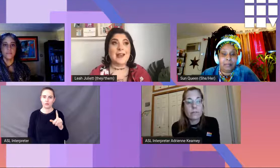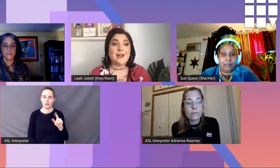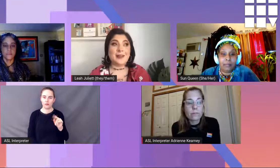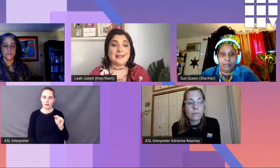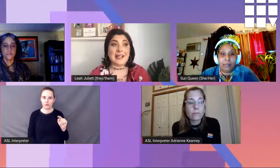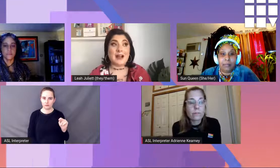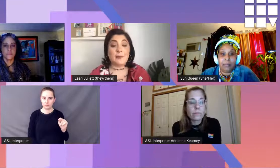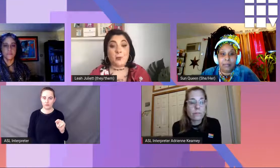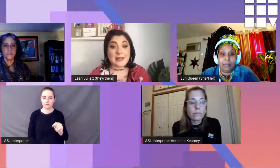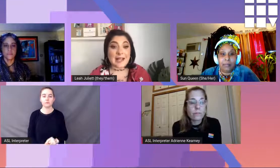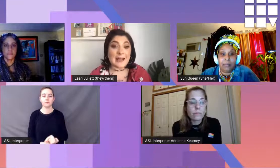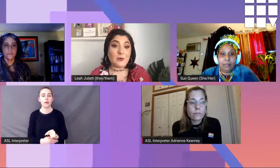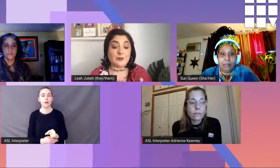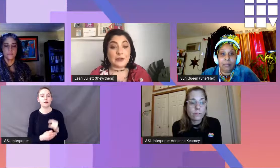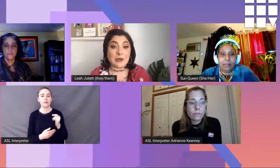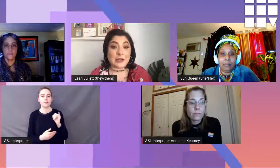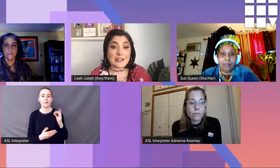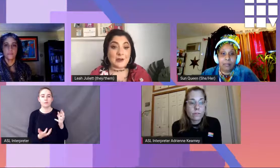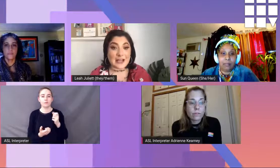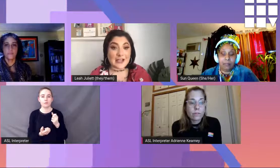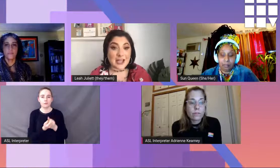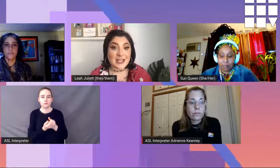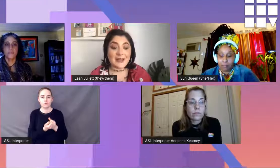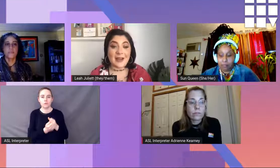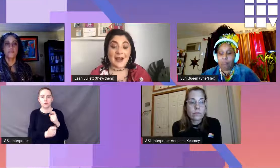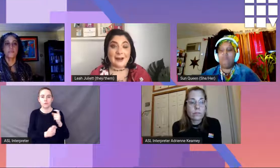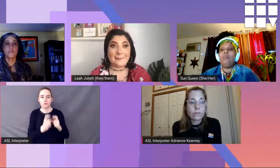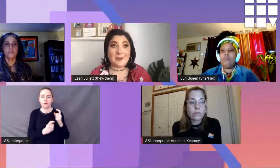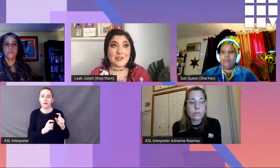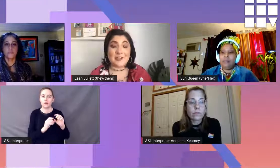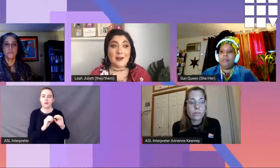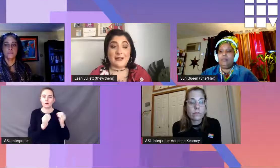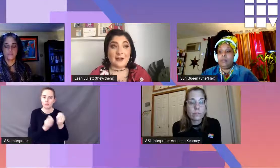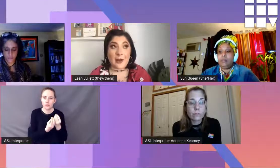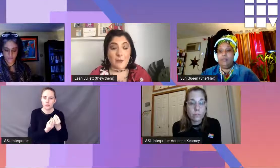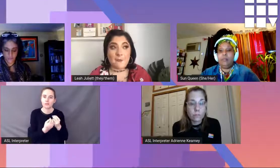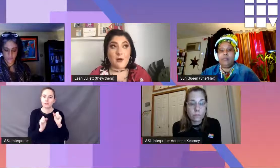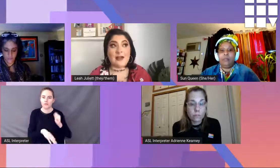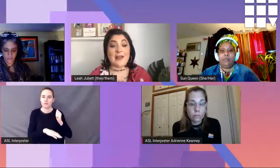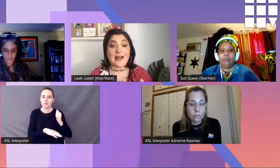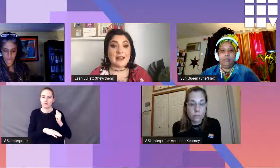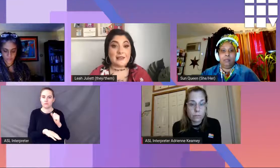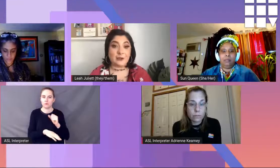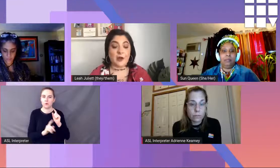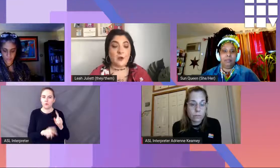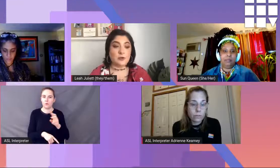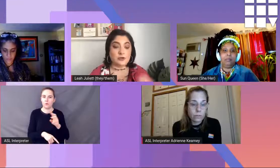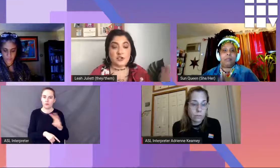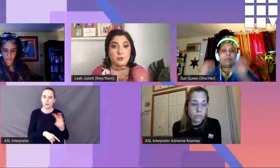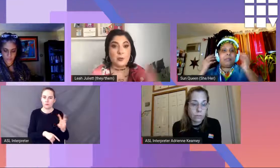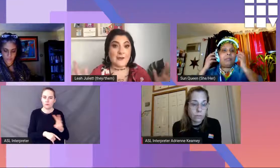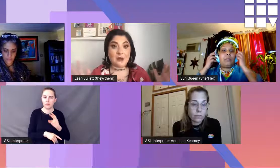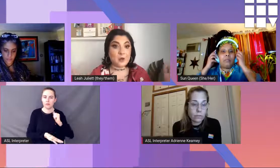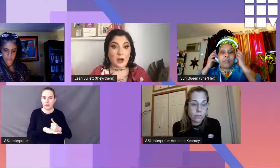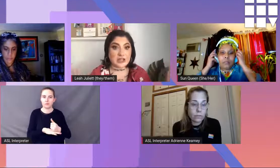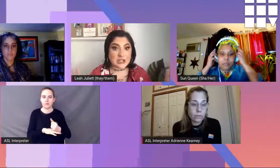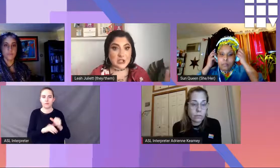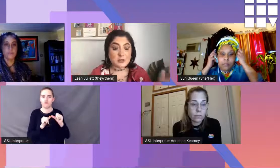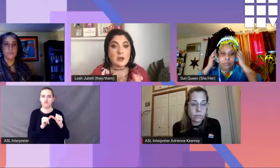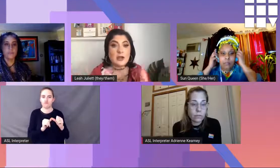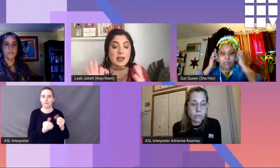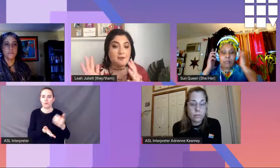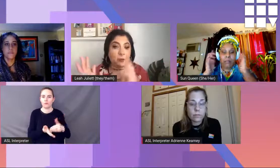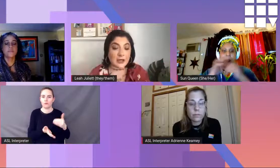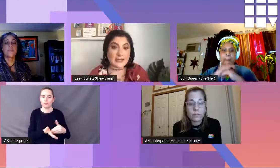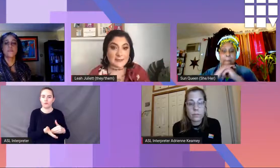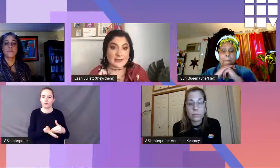marchagainstrevengeporn.org/donate, and you could set up a one-time or recurring donation, which are so helpful. And that can either go to whatever you want it